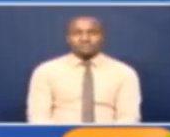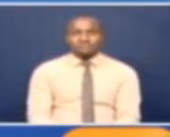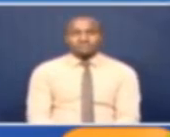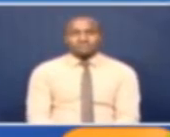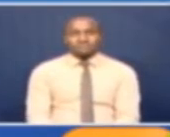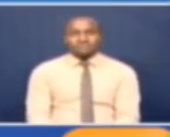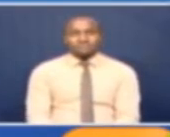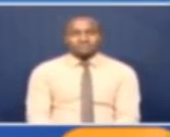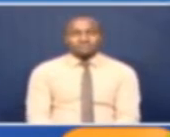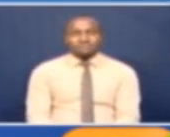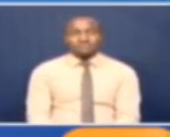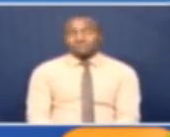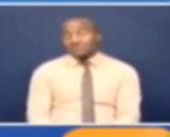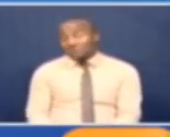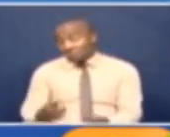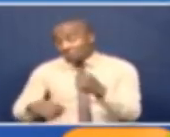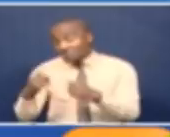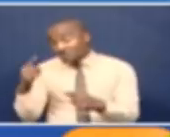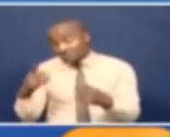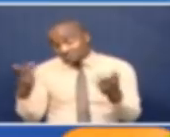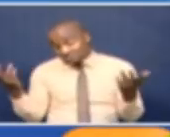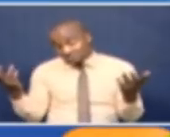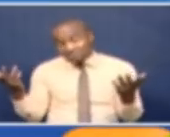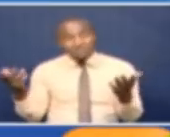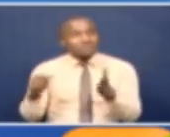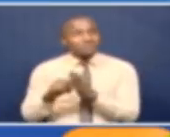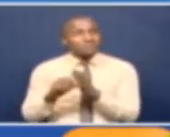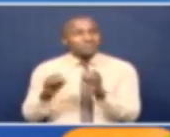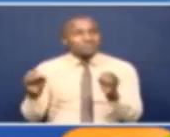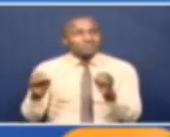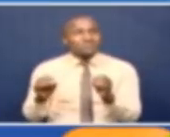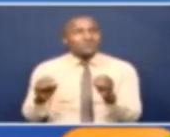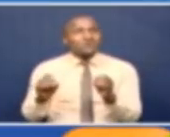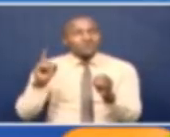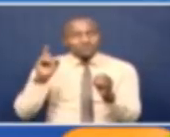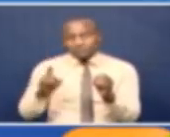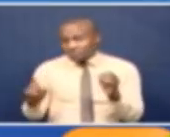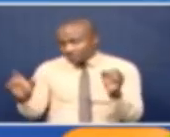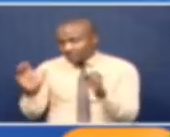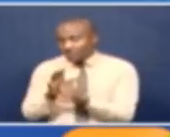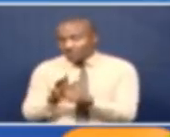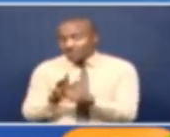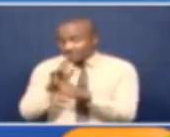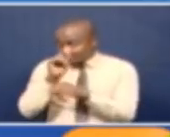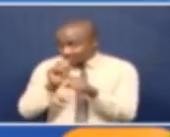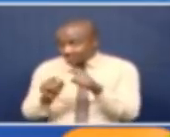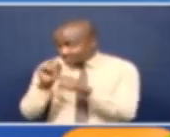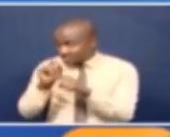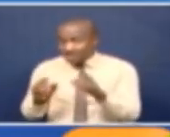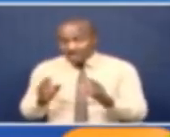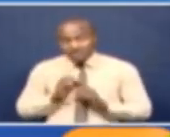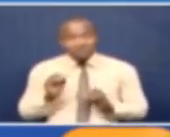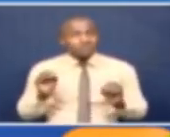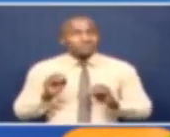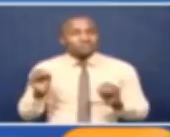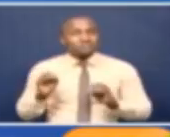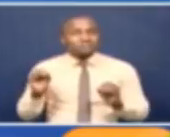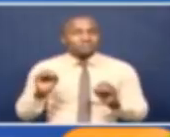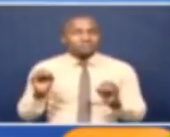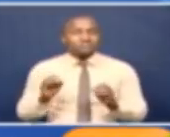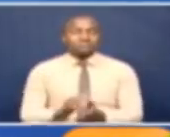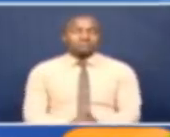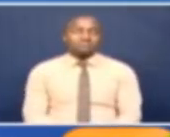Ruth Maundu, whoever wins in free and fair elections should have the full bread. Nusumkate is not applicable in the current situation.